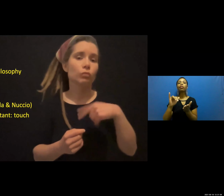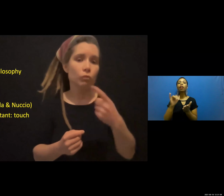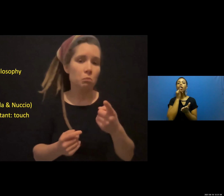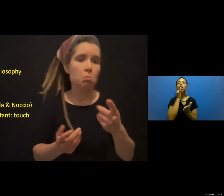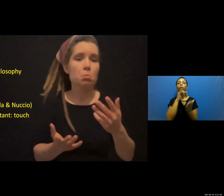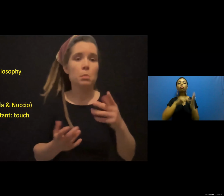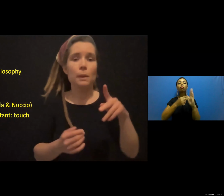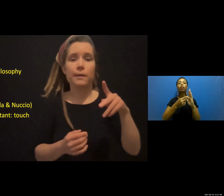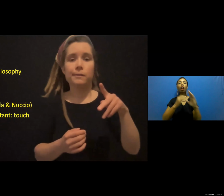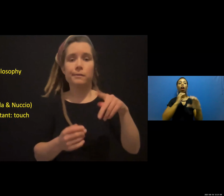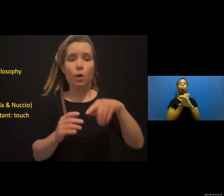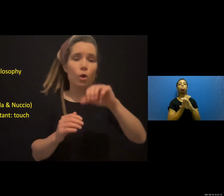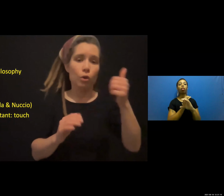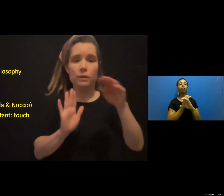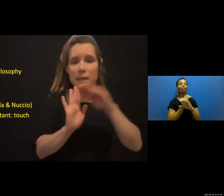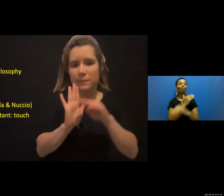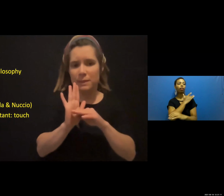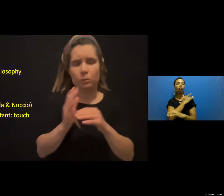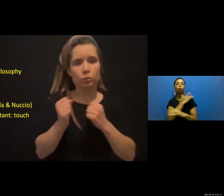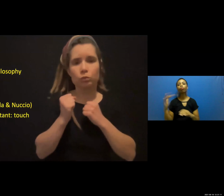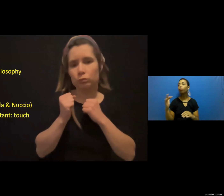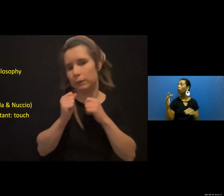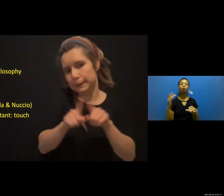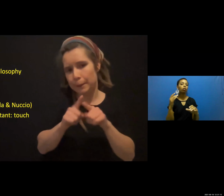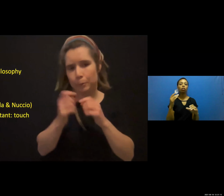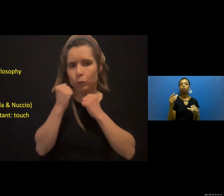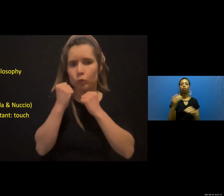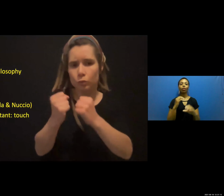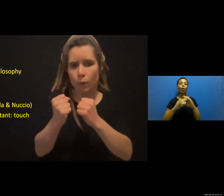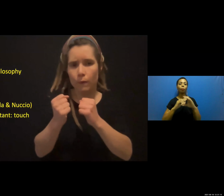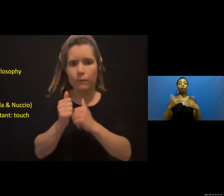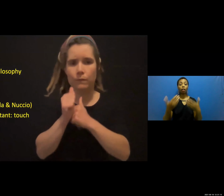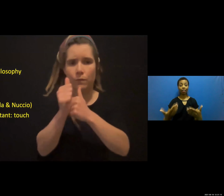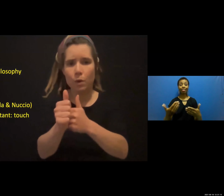communication anymore. So the tactile part is very important.